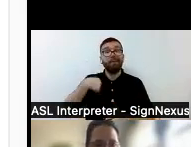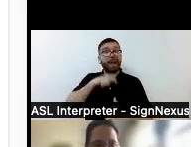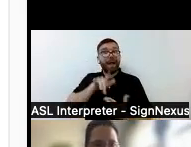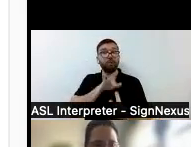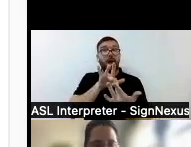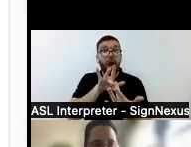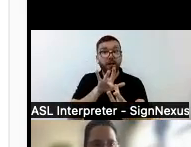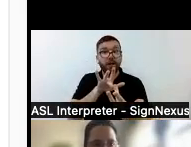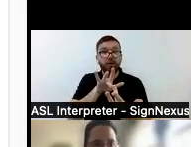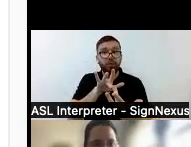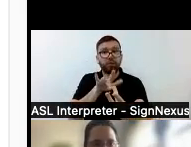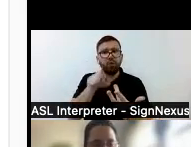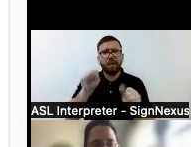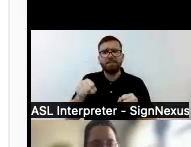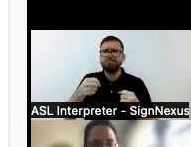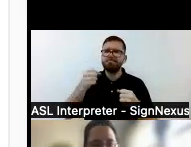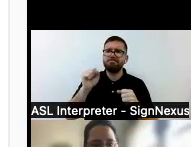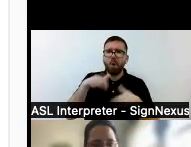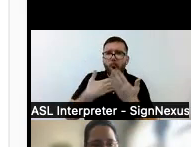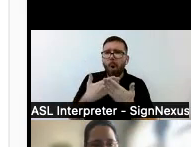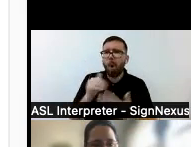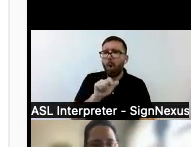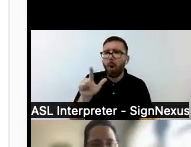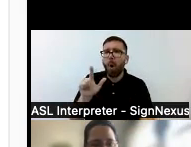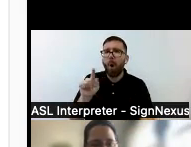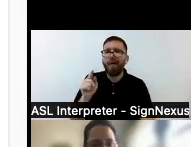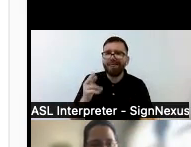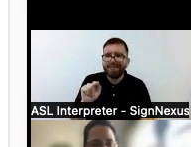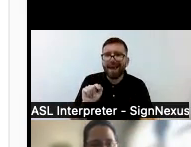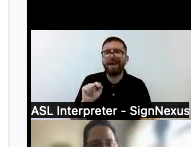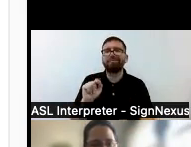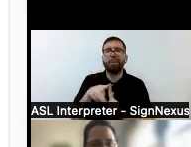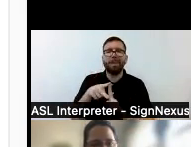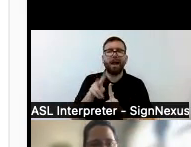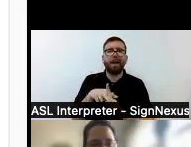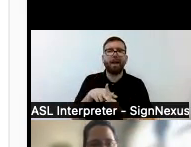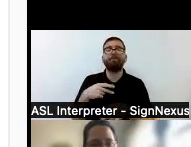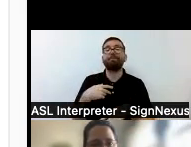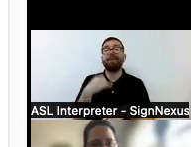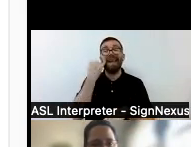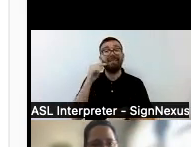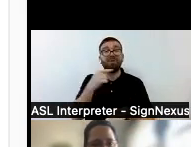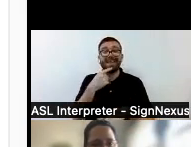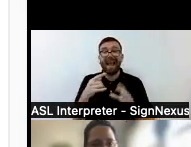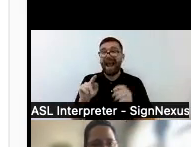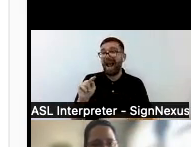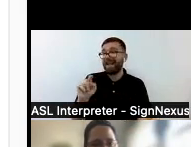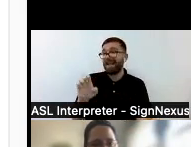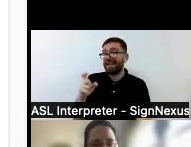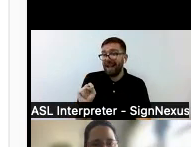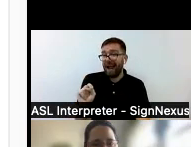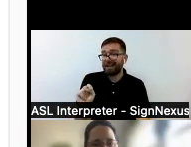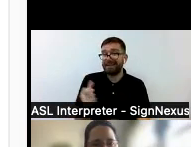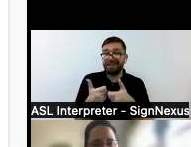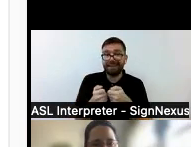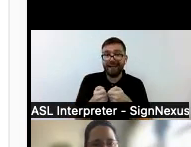all that apply. If you do select text, we ask you to confirm that you're giving